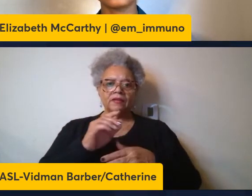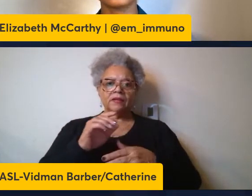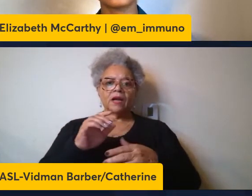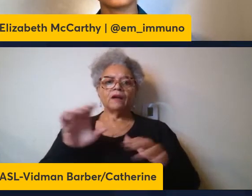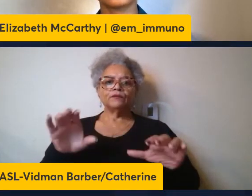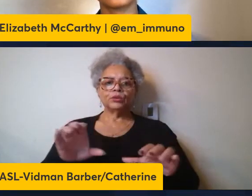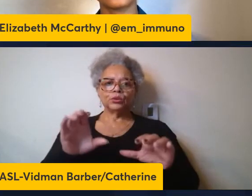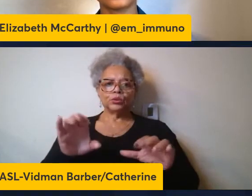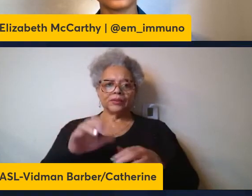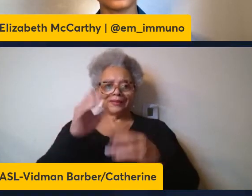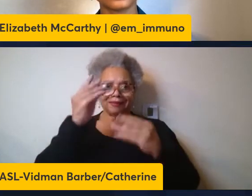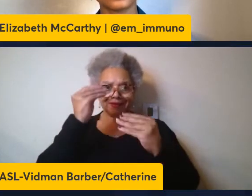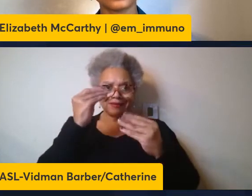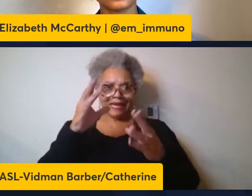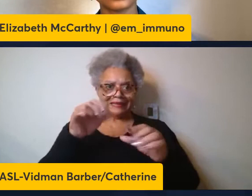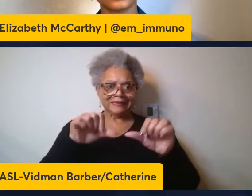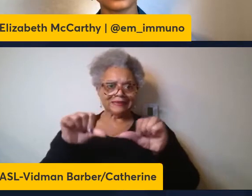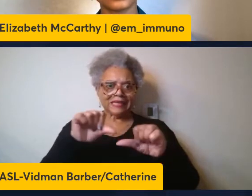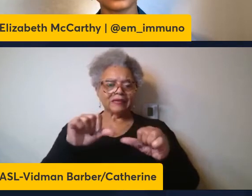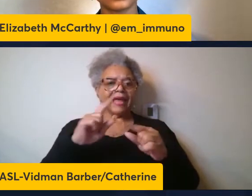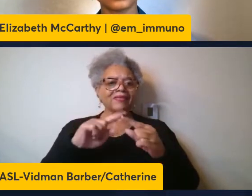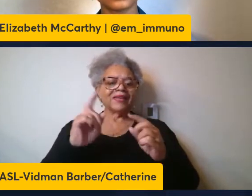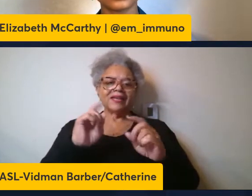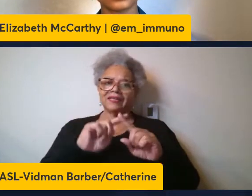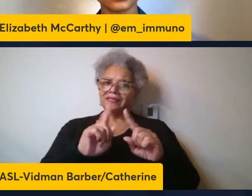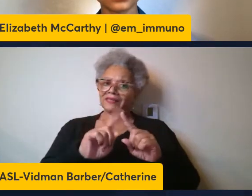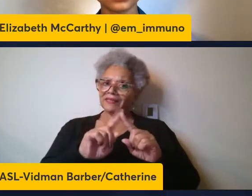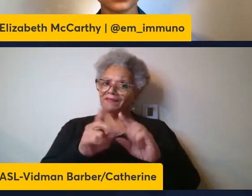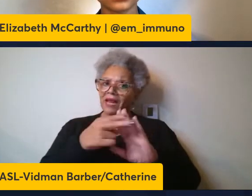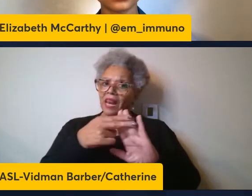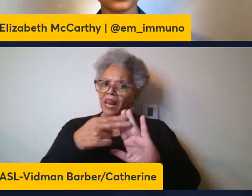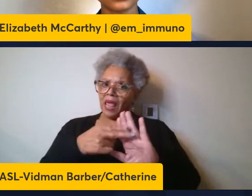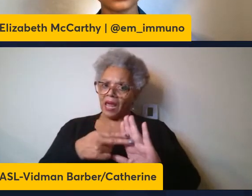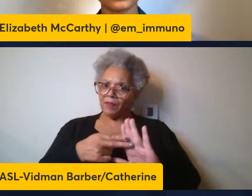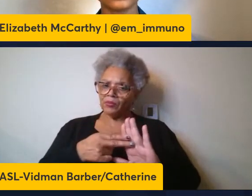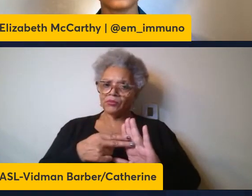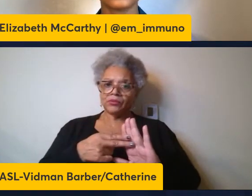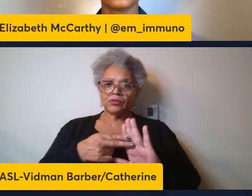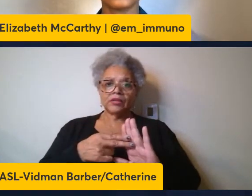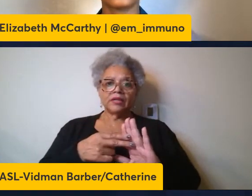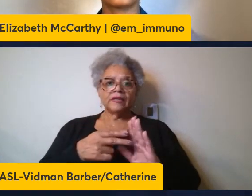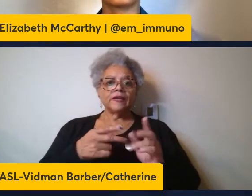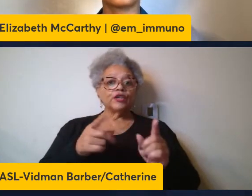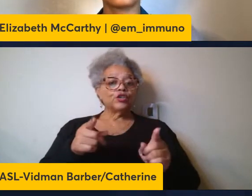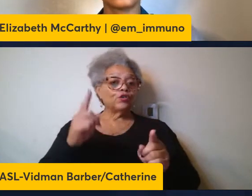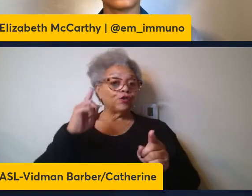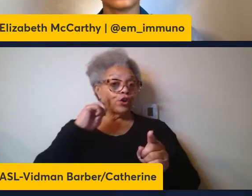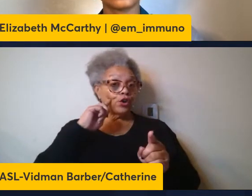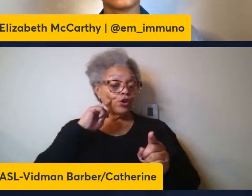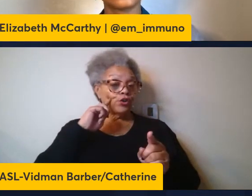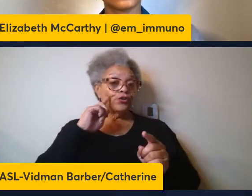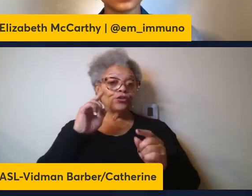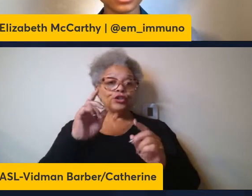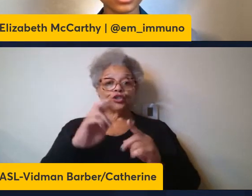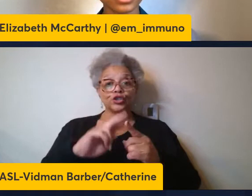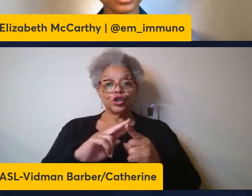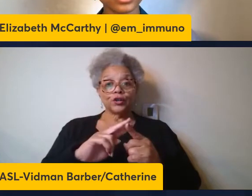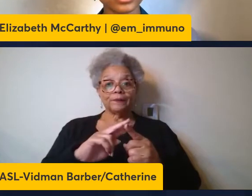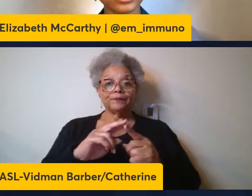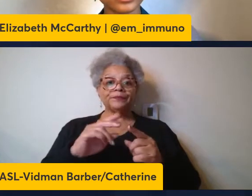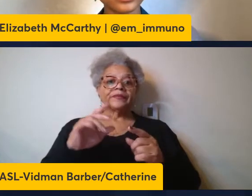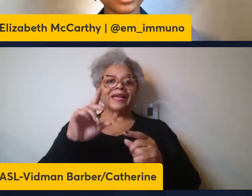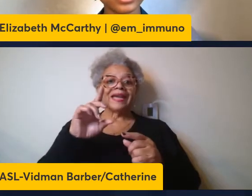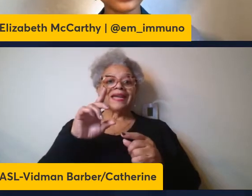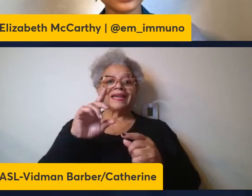doing data science, I think there are multiple labels existing, right? And you can hear the term data science or